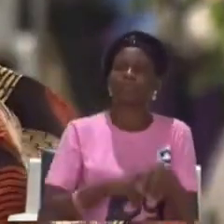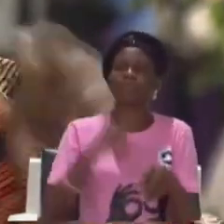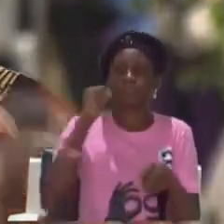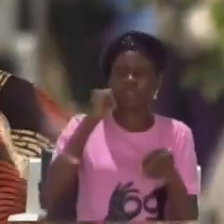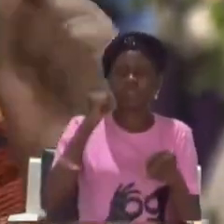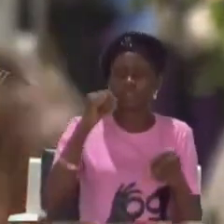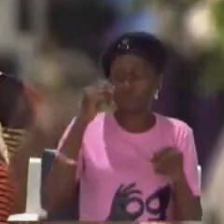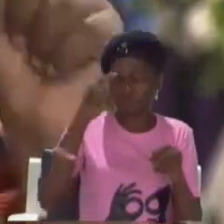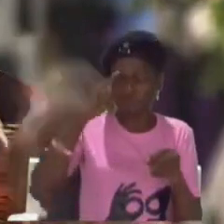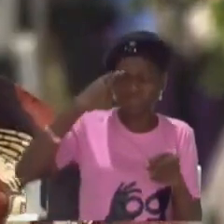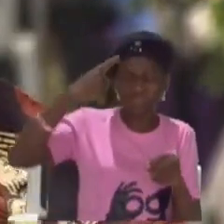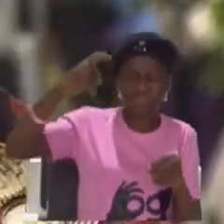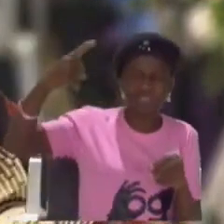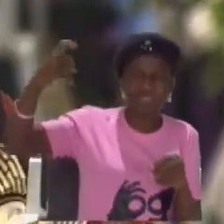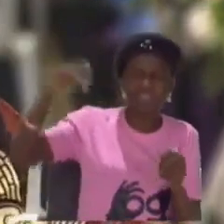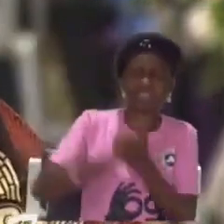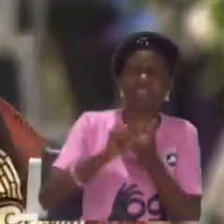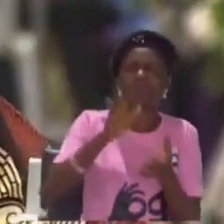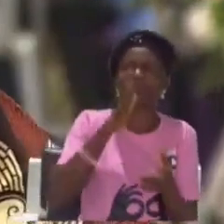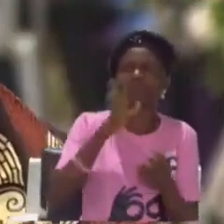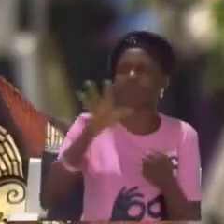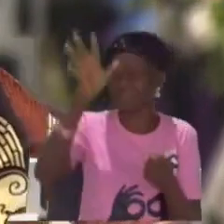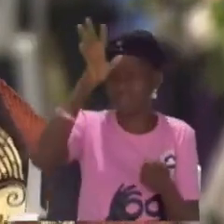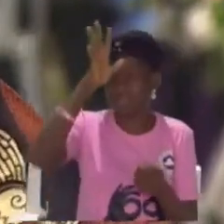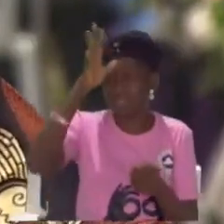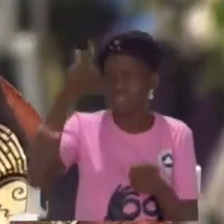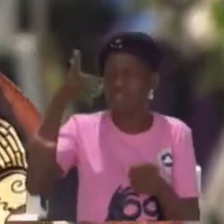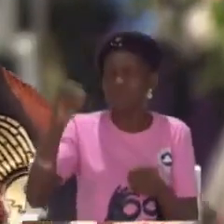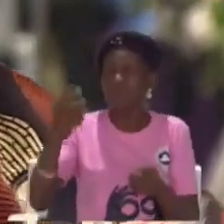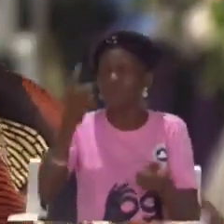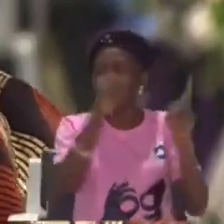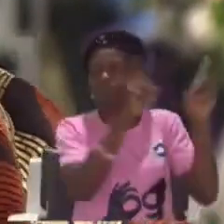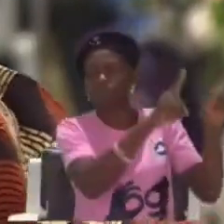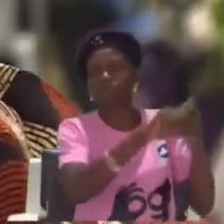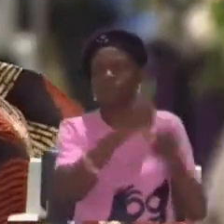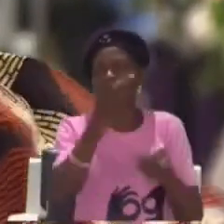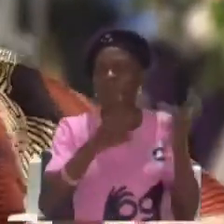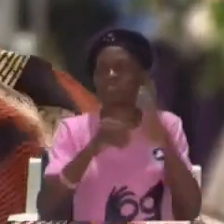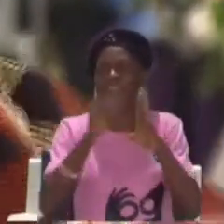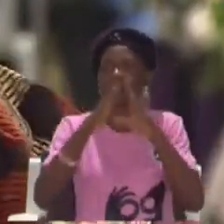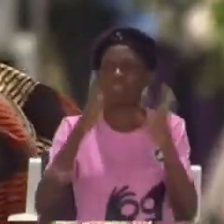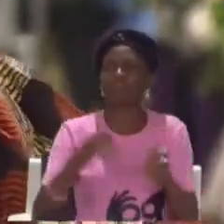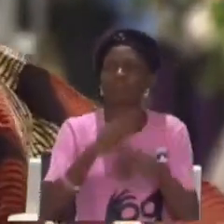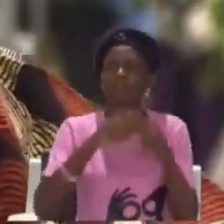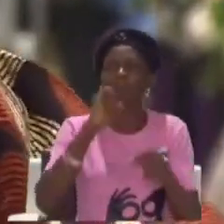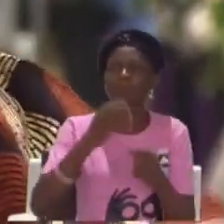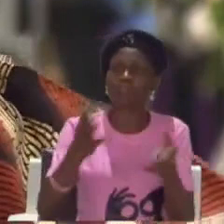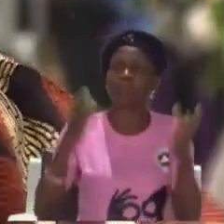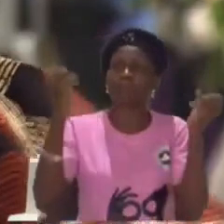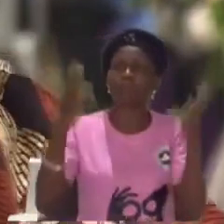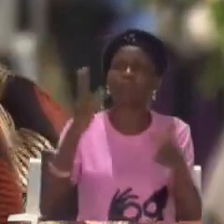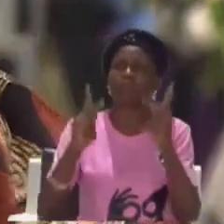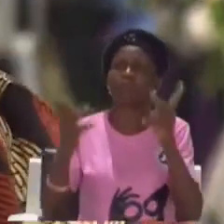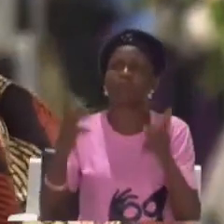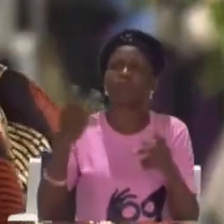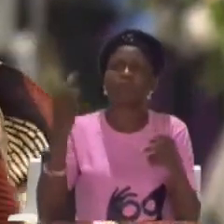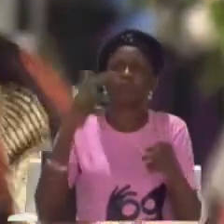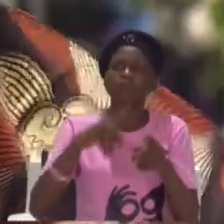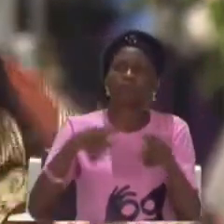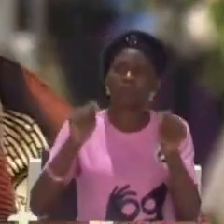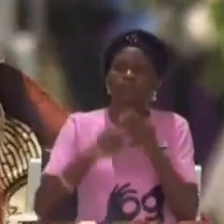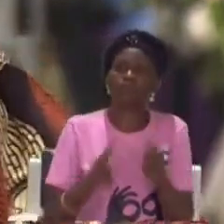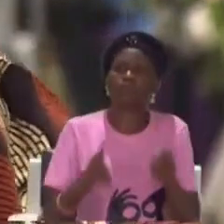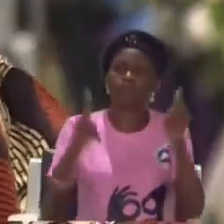dreamt that Daddy and Mommy came into my house. And while I was trying, there were a lot of people there. While I was trying to rush that